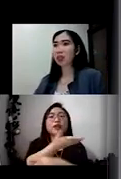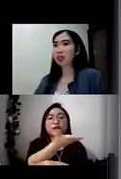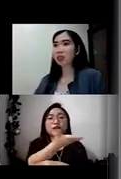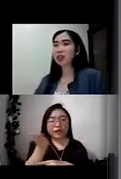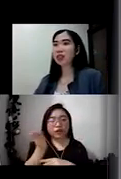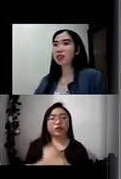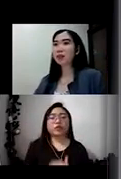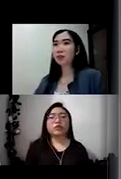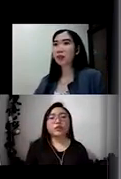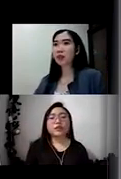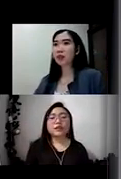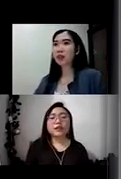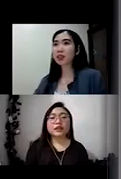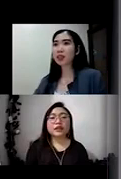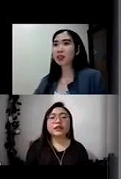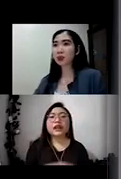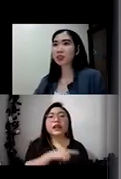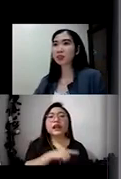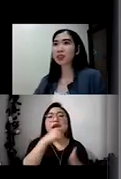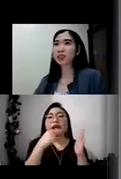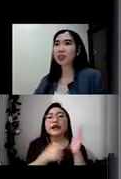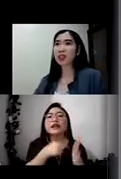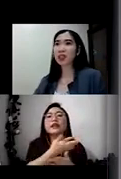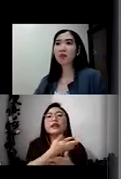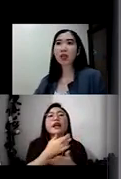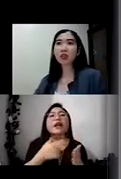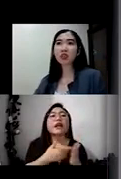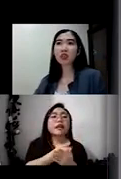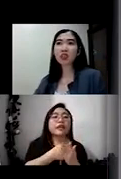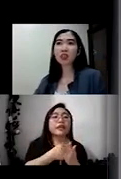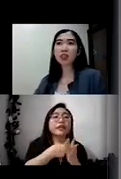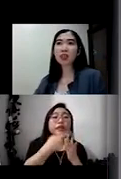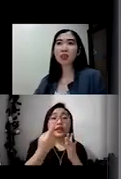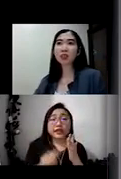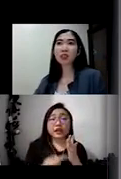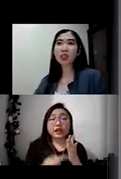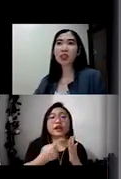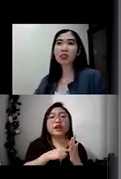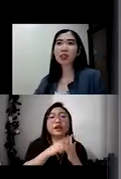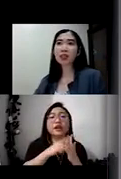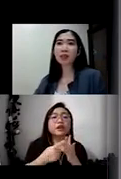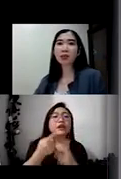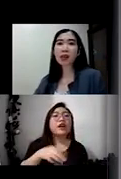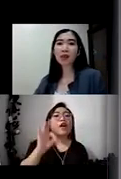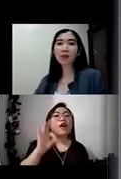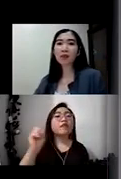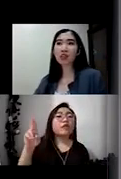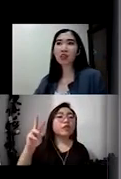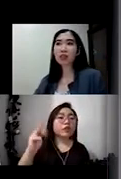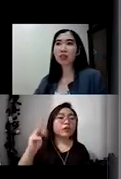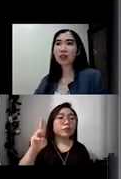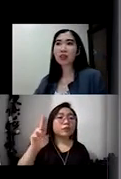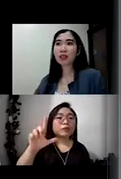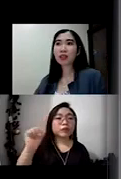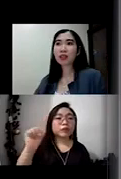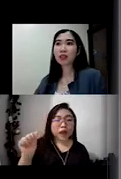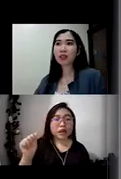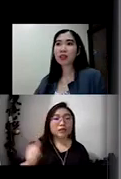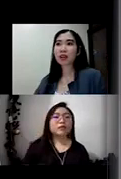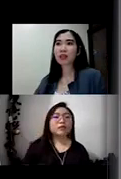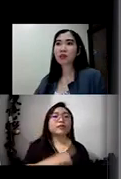So these are the formula that I use. If functions, network days, blank function,